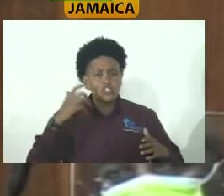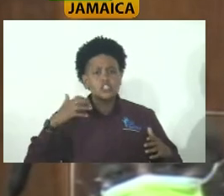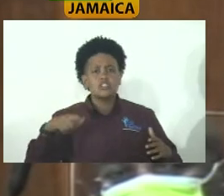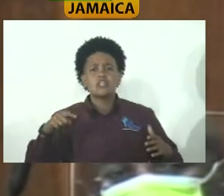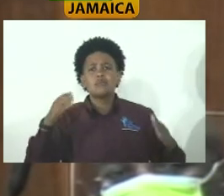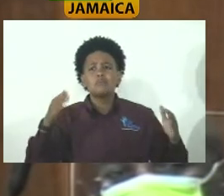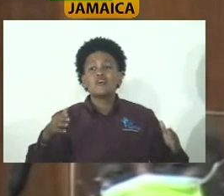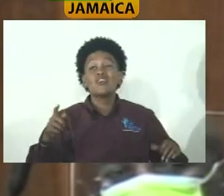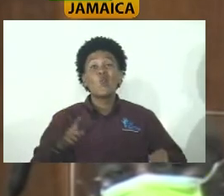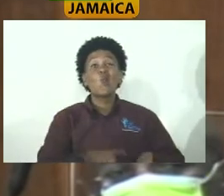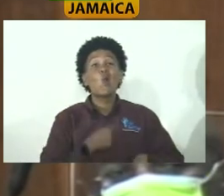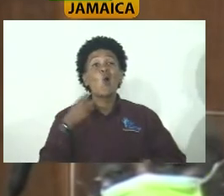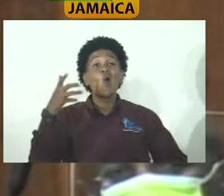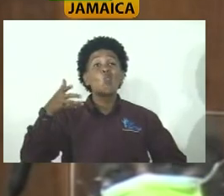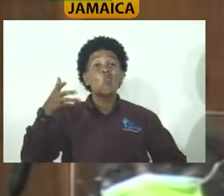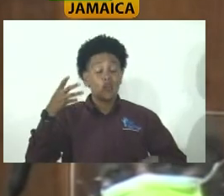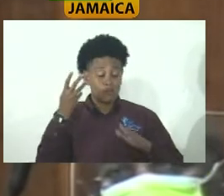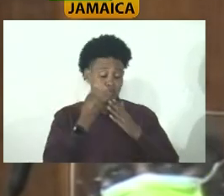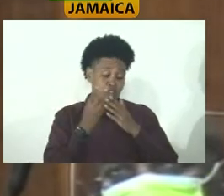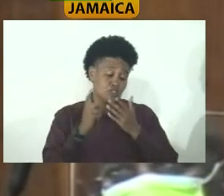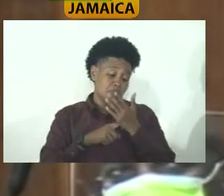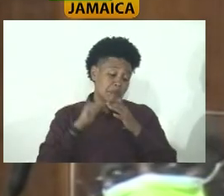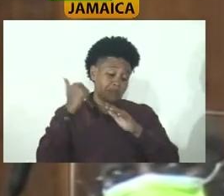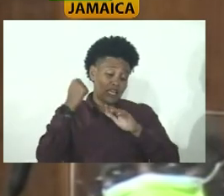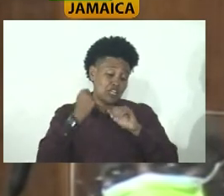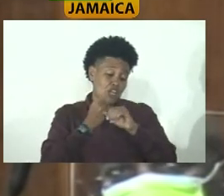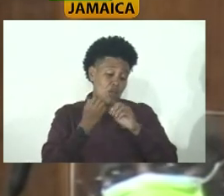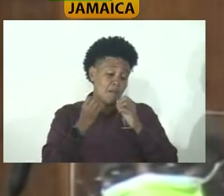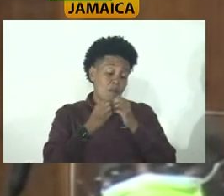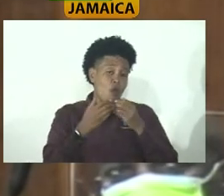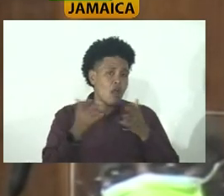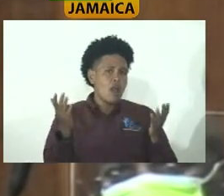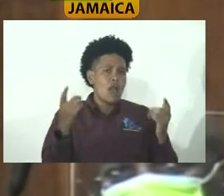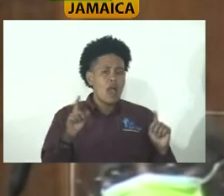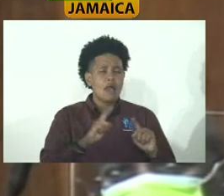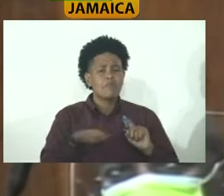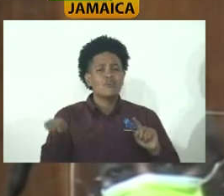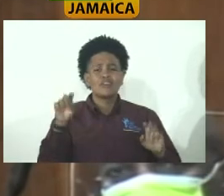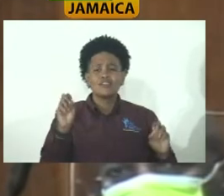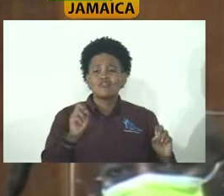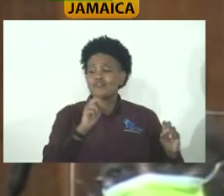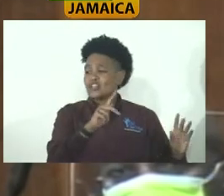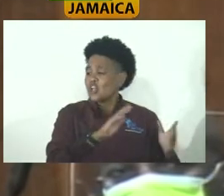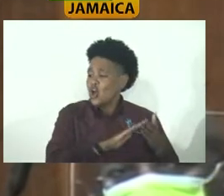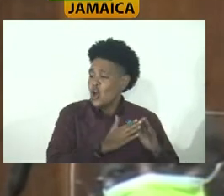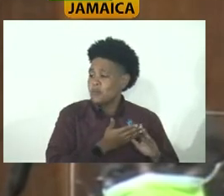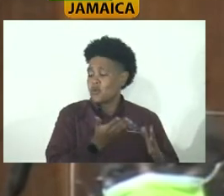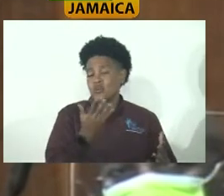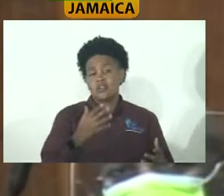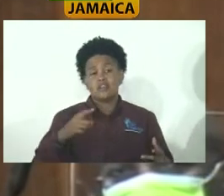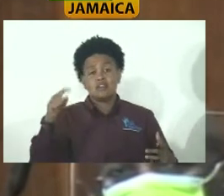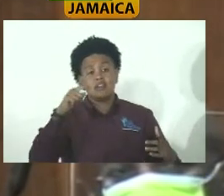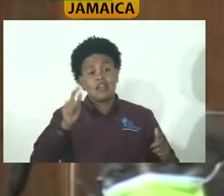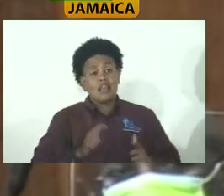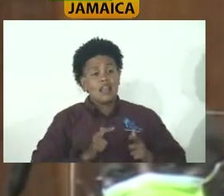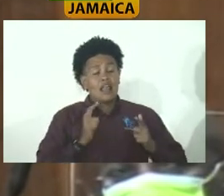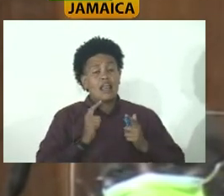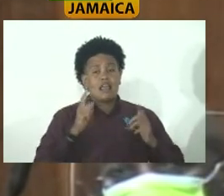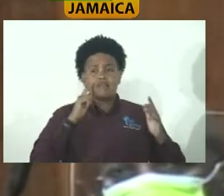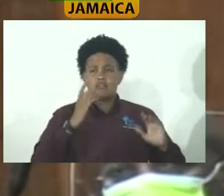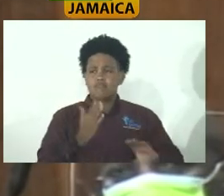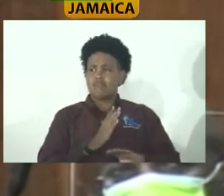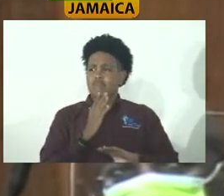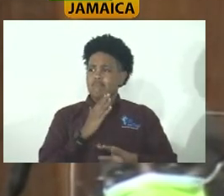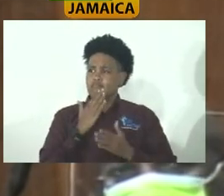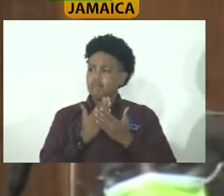long sentences 10 years sometimes and more but madam speaker they have returned to their community they have lived fairly operate